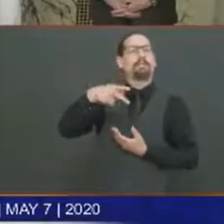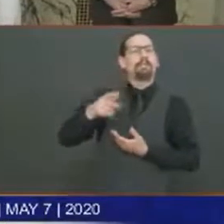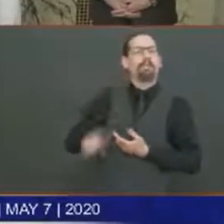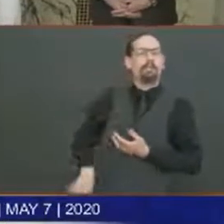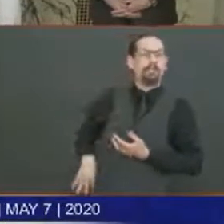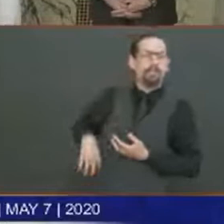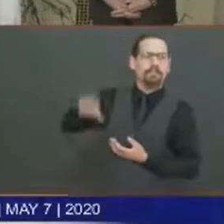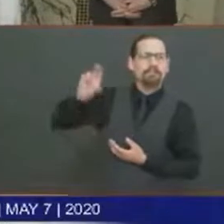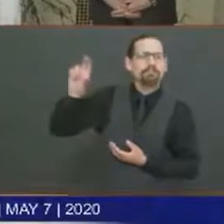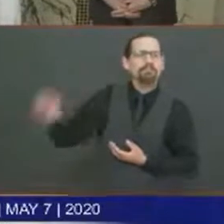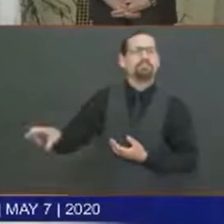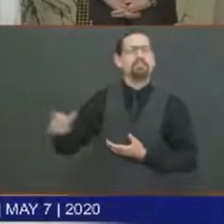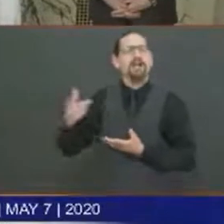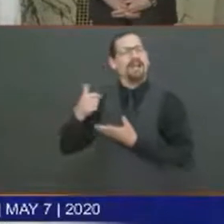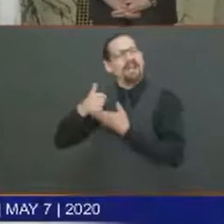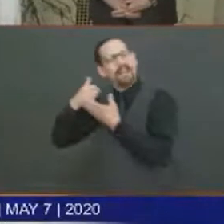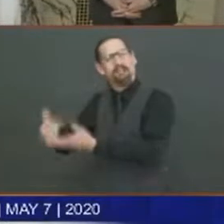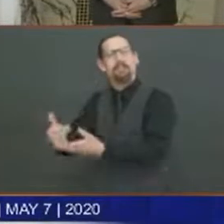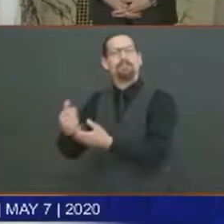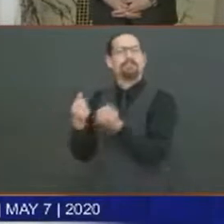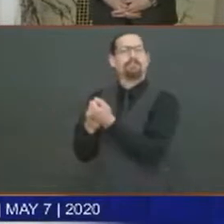now's the time.